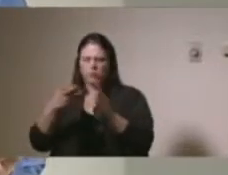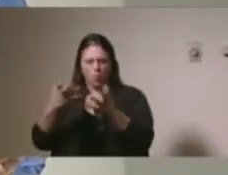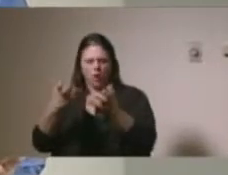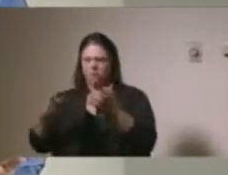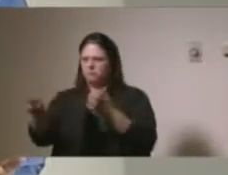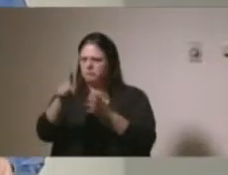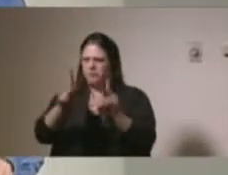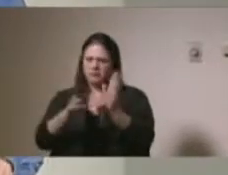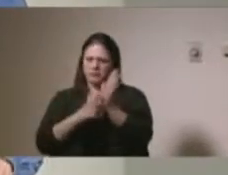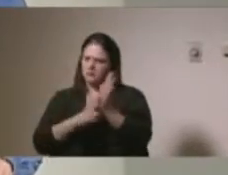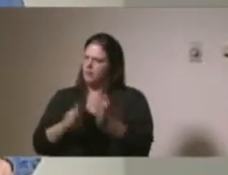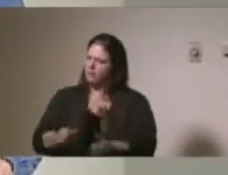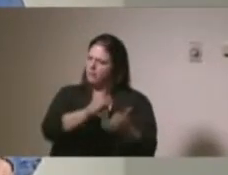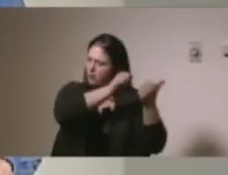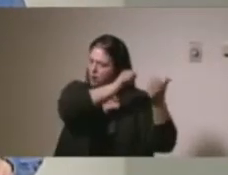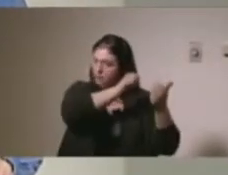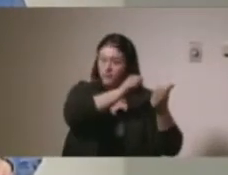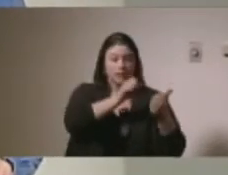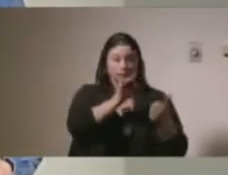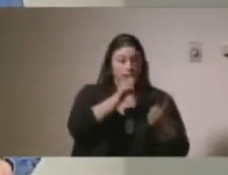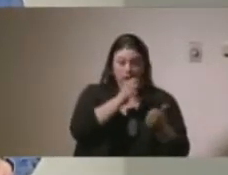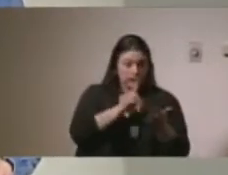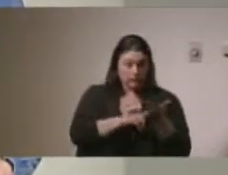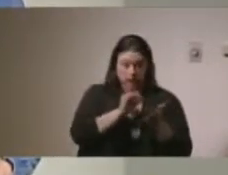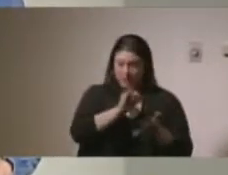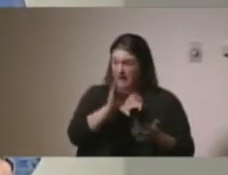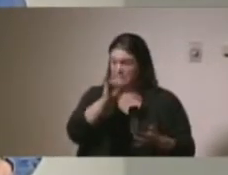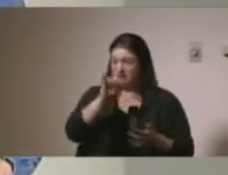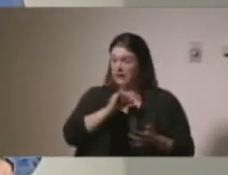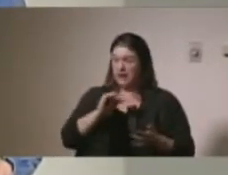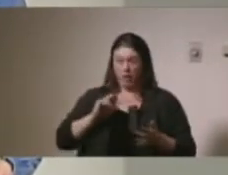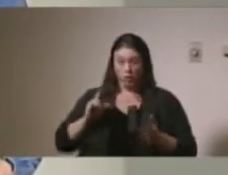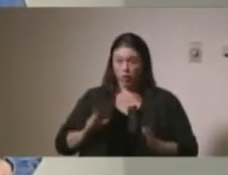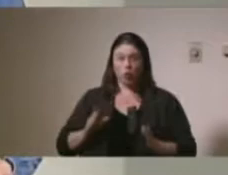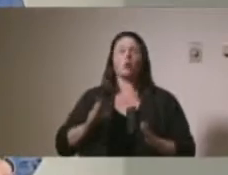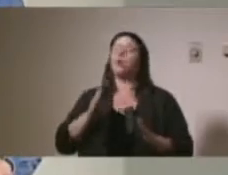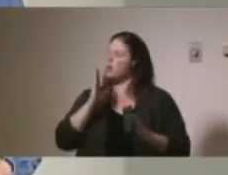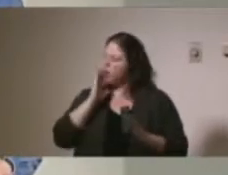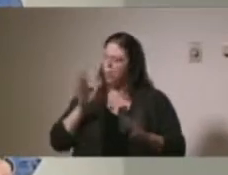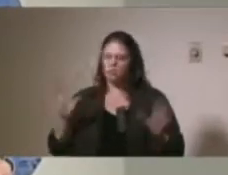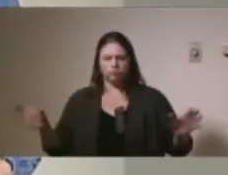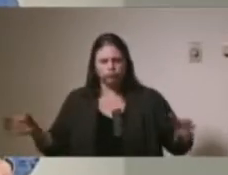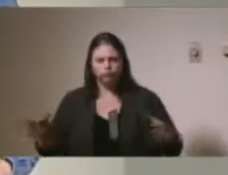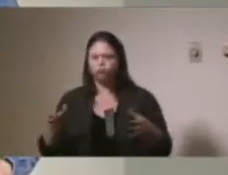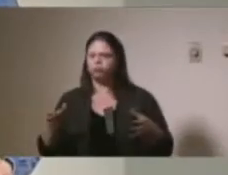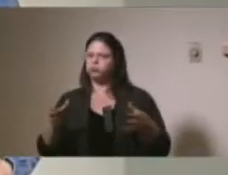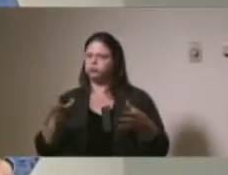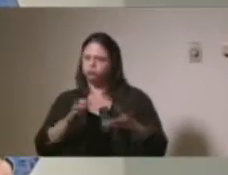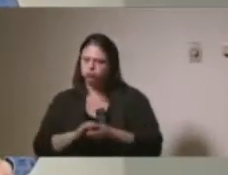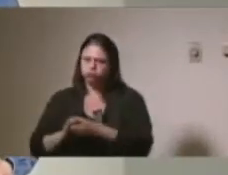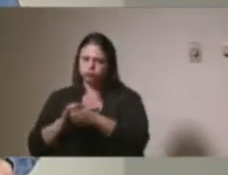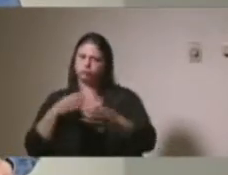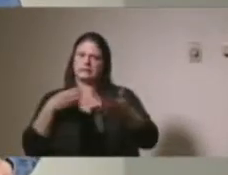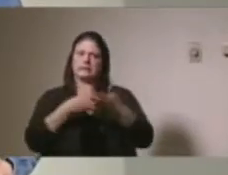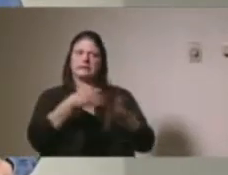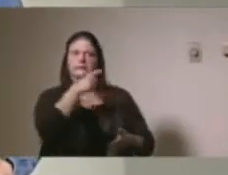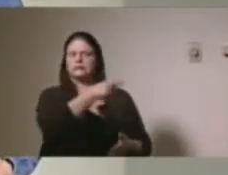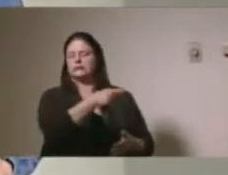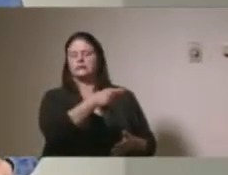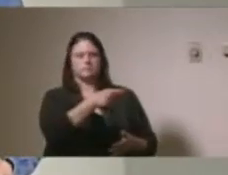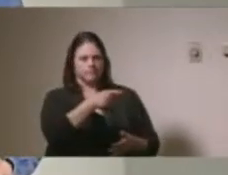biggest mass mobilization in our community around that particular issue, because we need to stop having conversations in communities